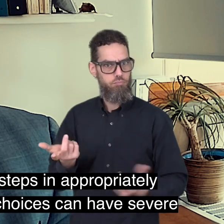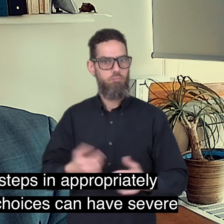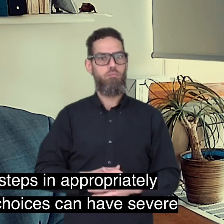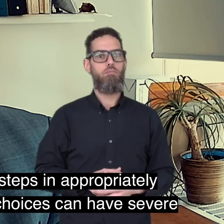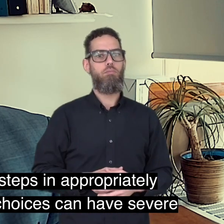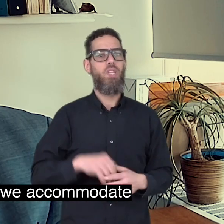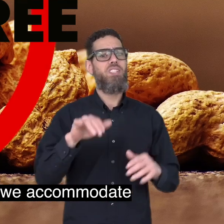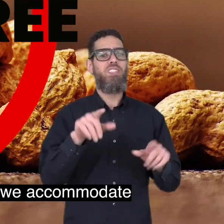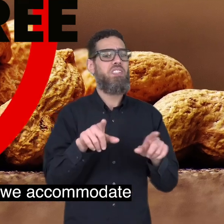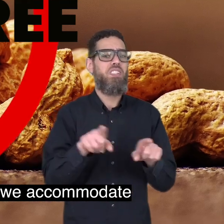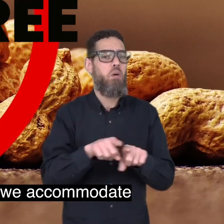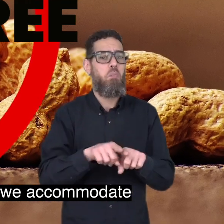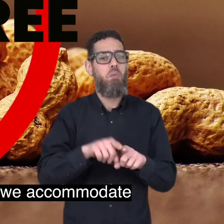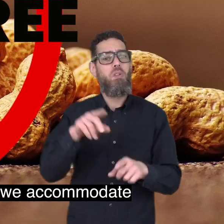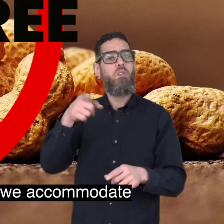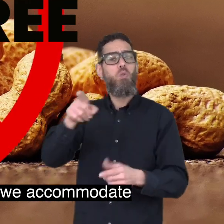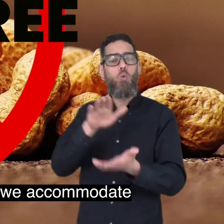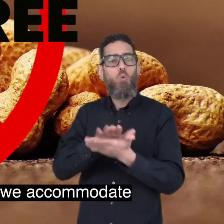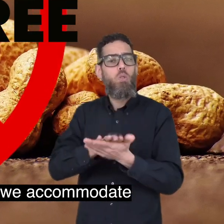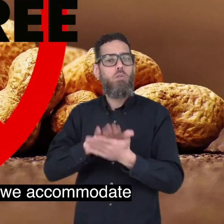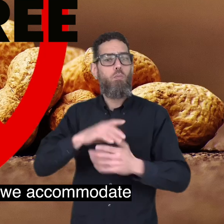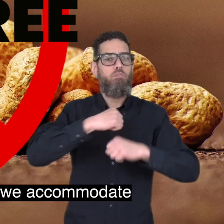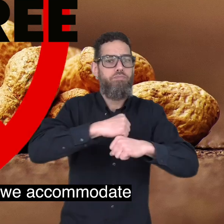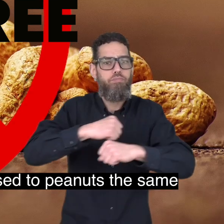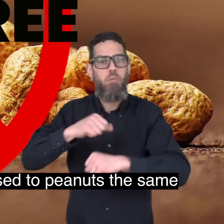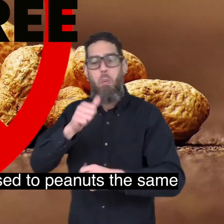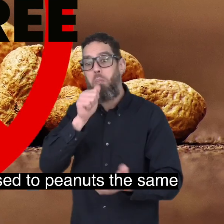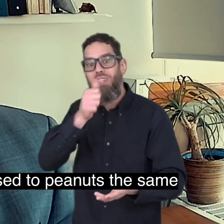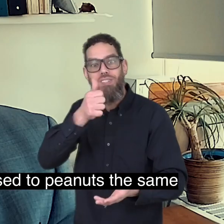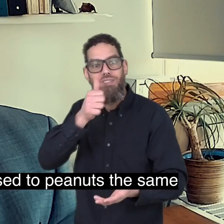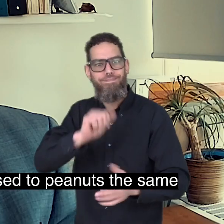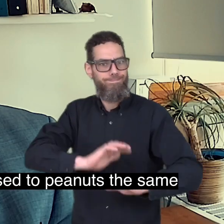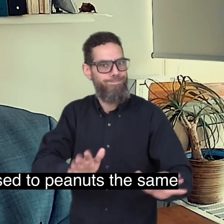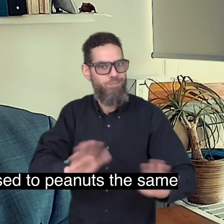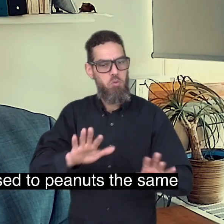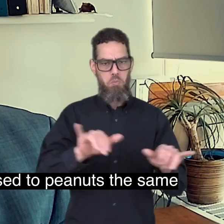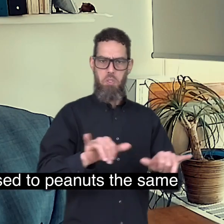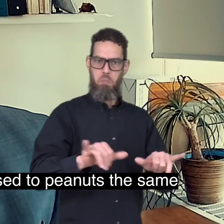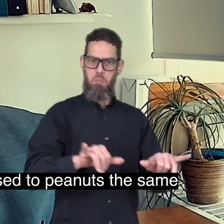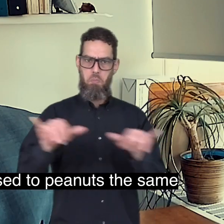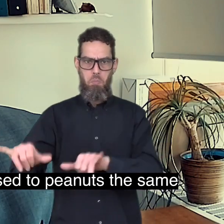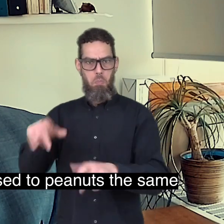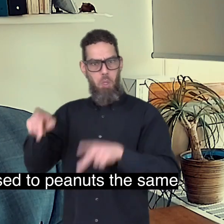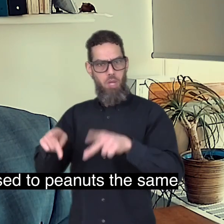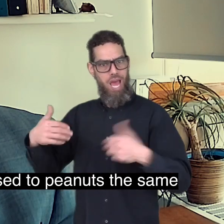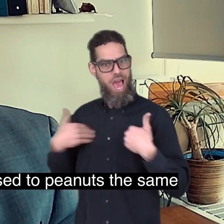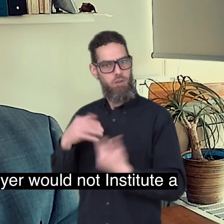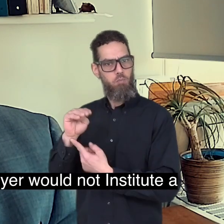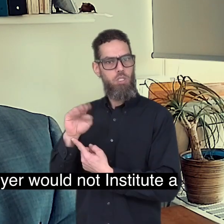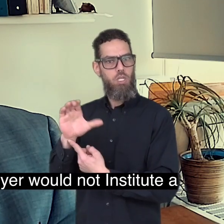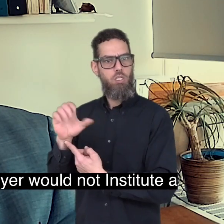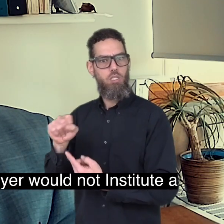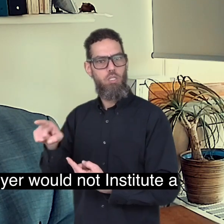for those with MCS. As we accommodate to ensure that someone with a peanut allergy is not exposed to peanuts, the same applies